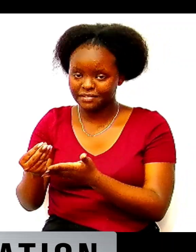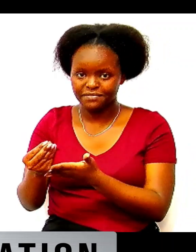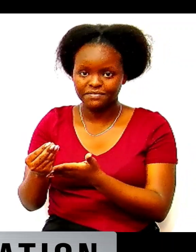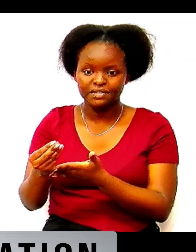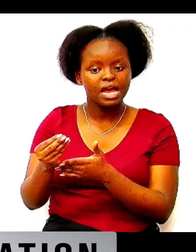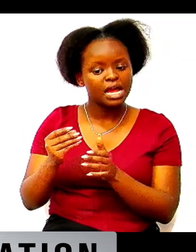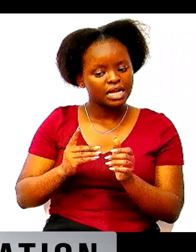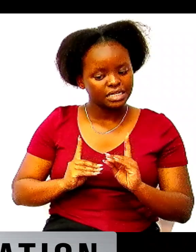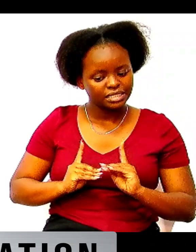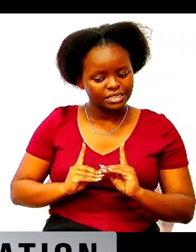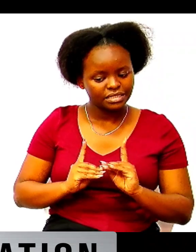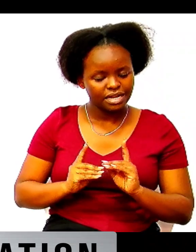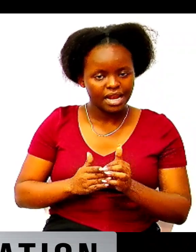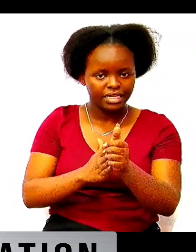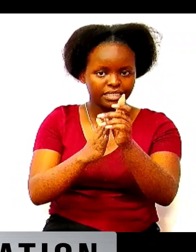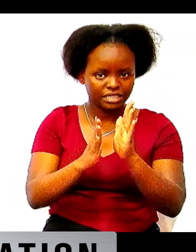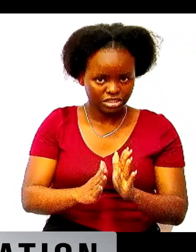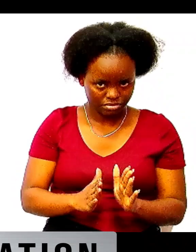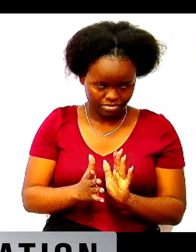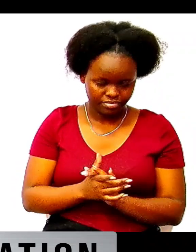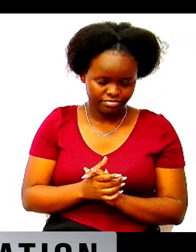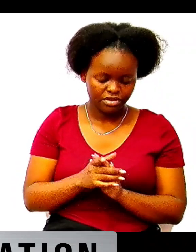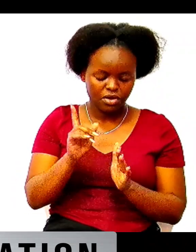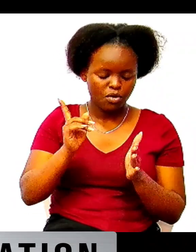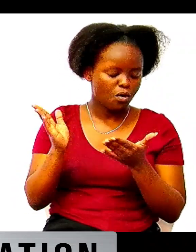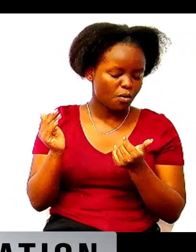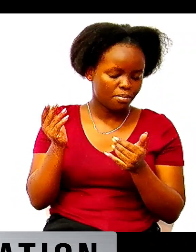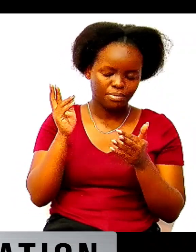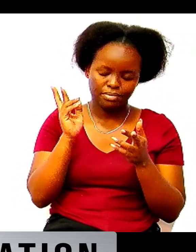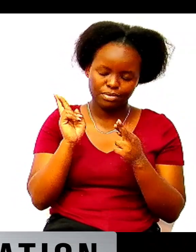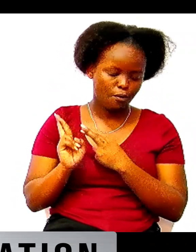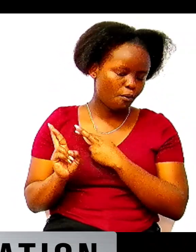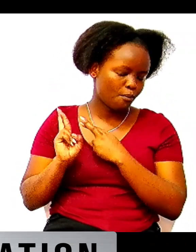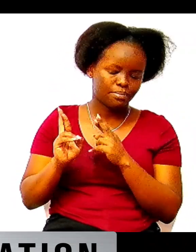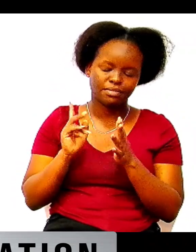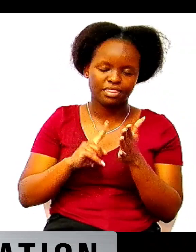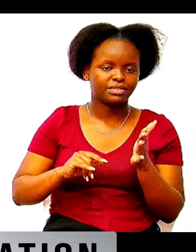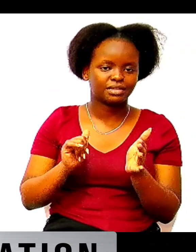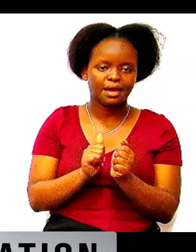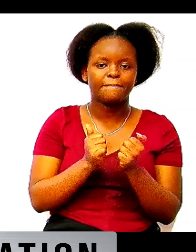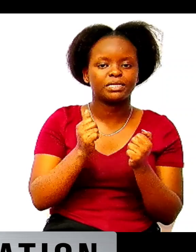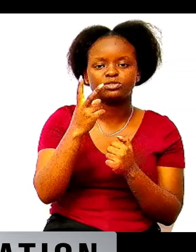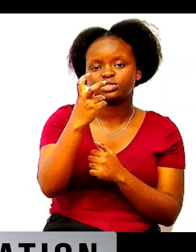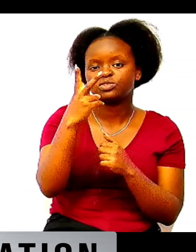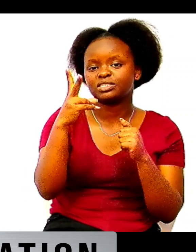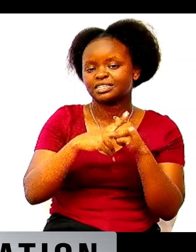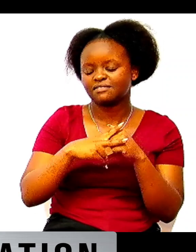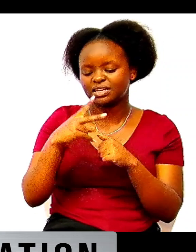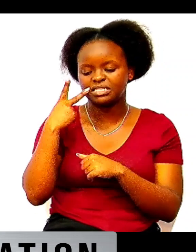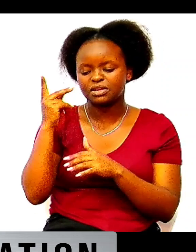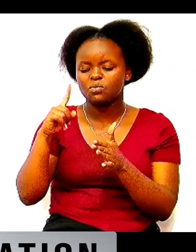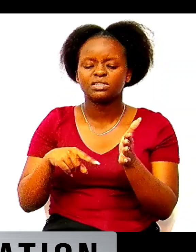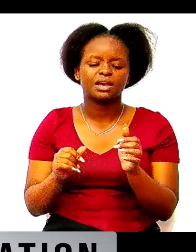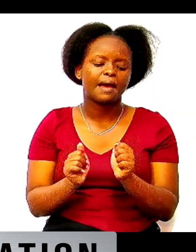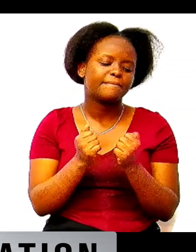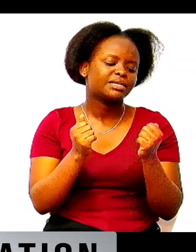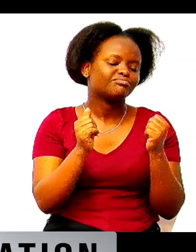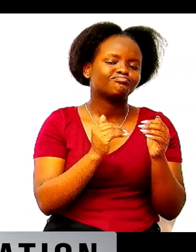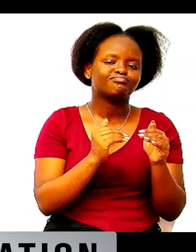leadership. And I hope that is what will happen in 2027. And then we see how it happens in other countries. We need real